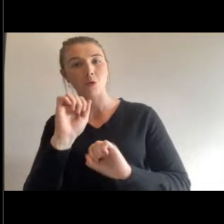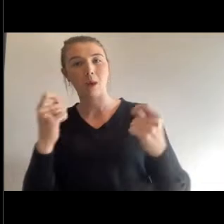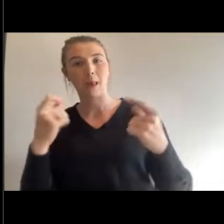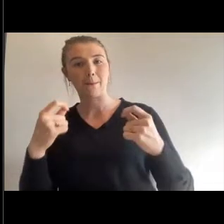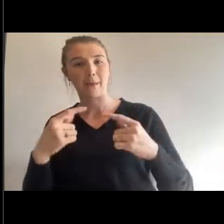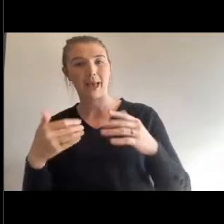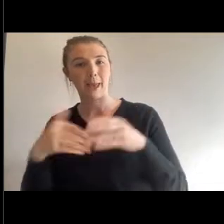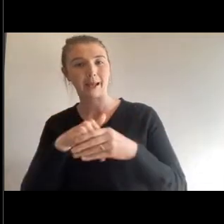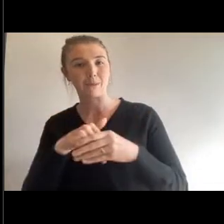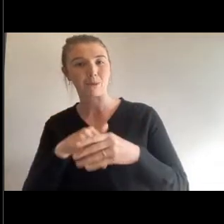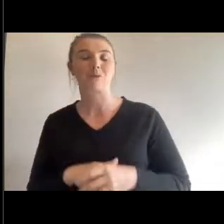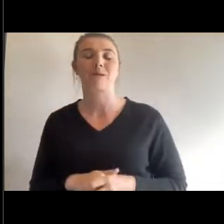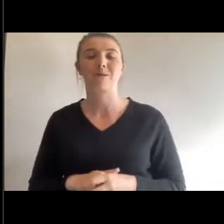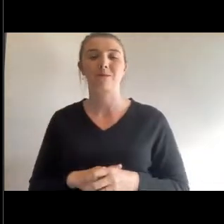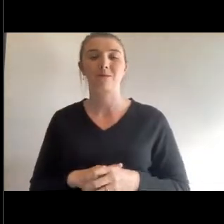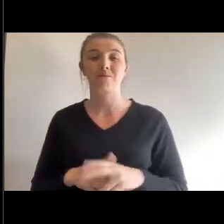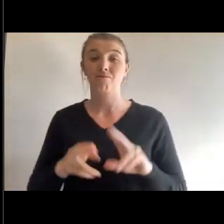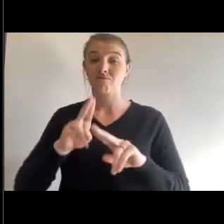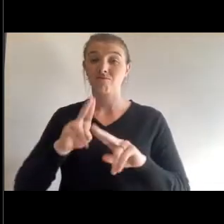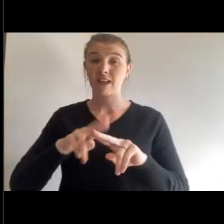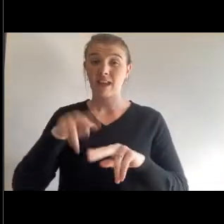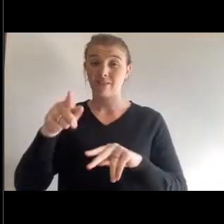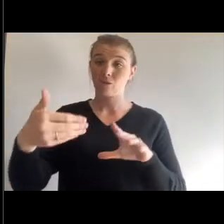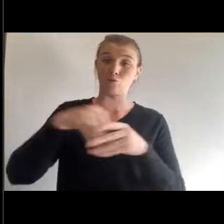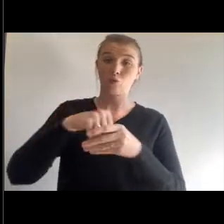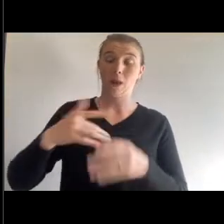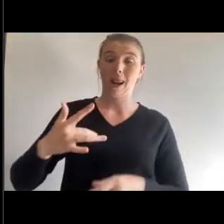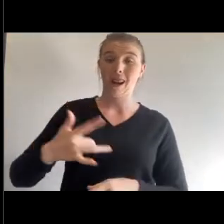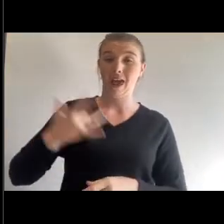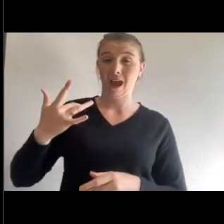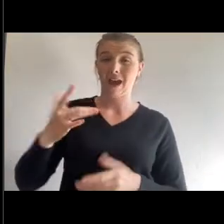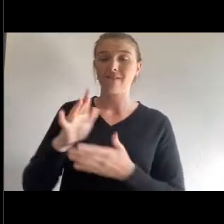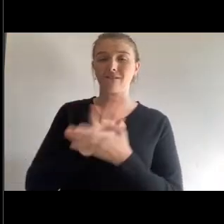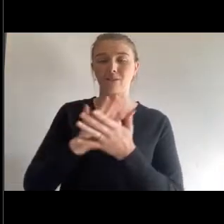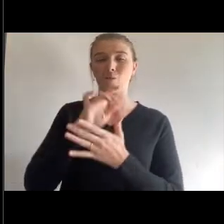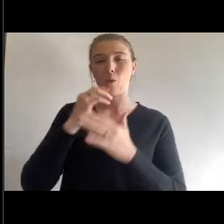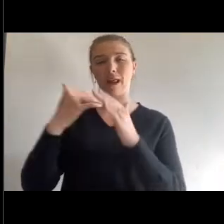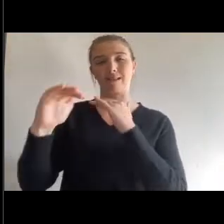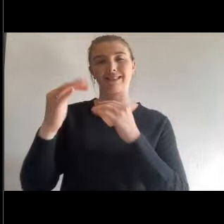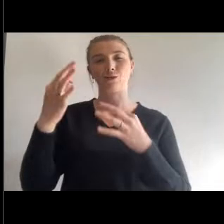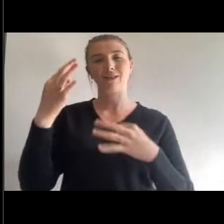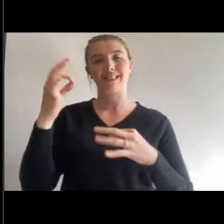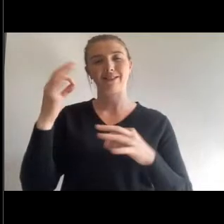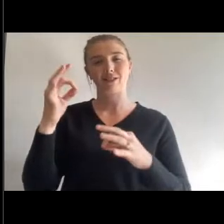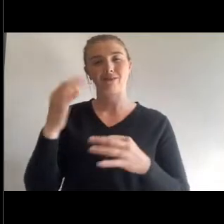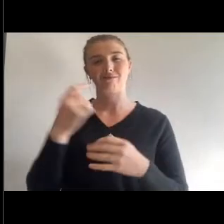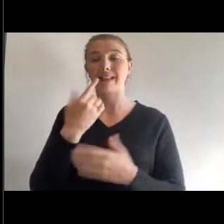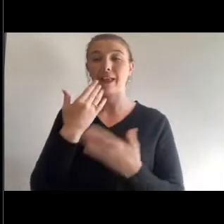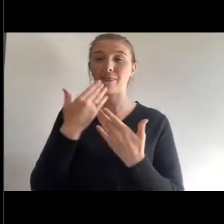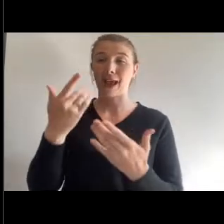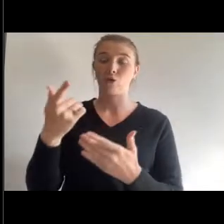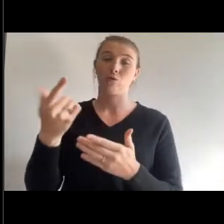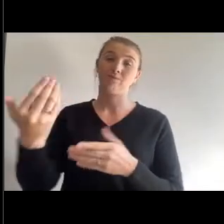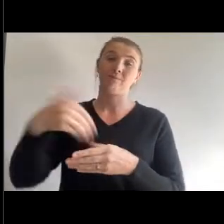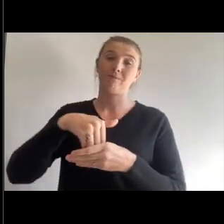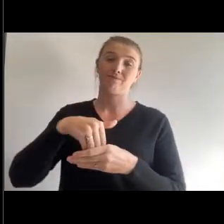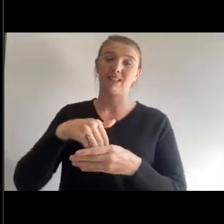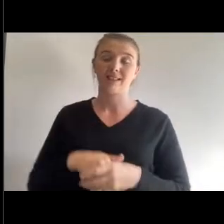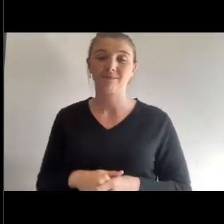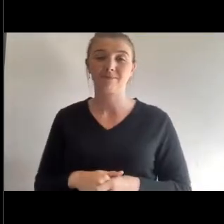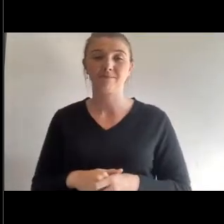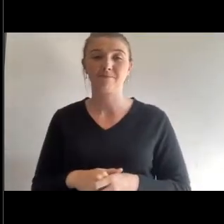those joining us live, there will also be a certificate in there as our little way of saying thank you, a certificate of attendance. So if you